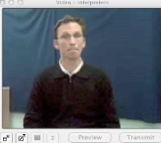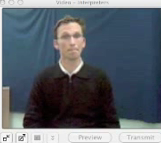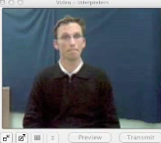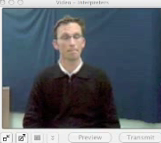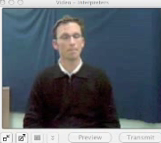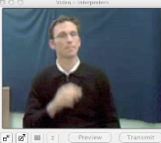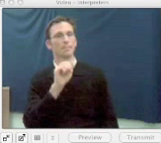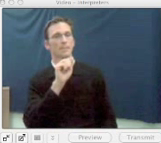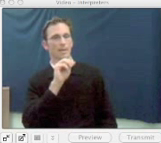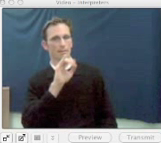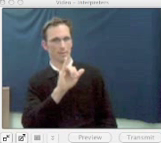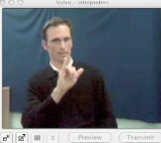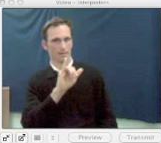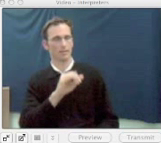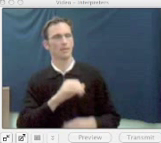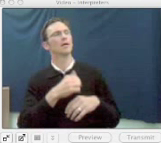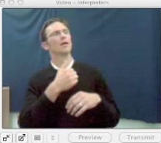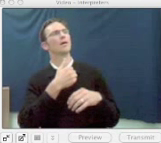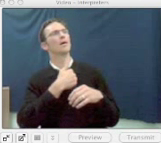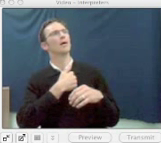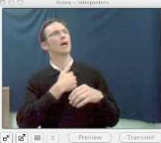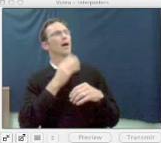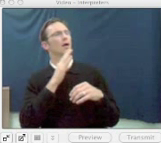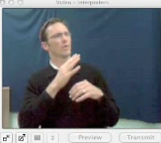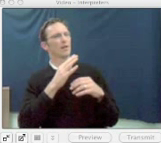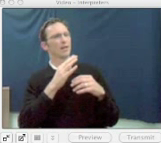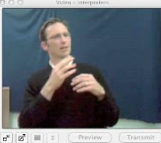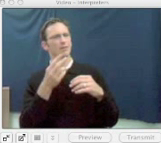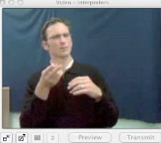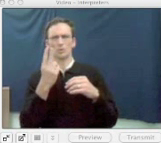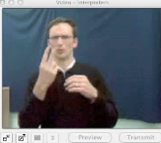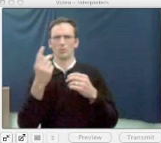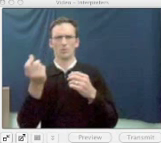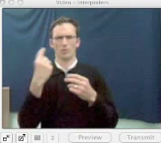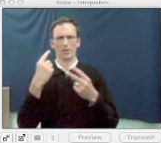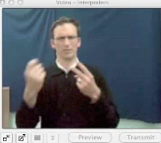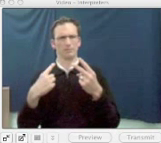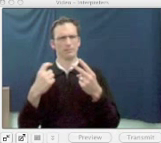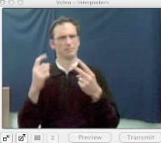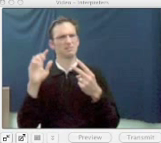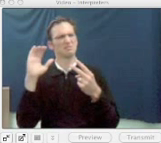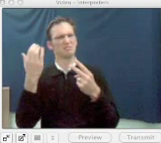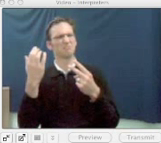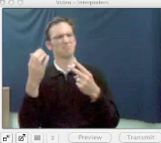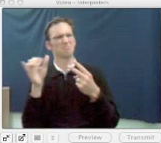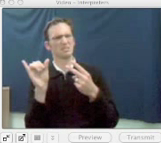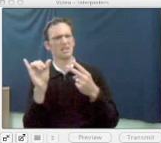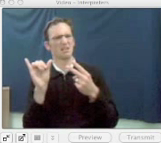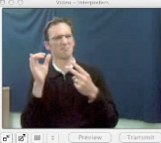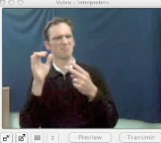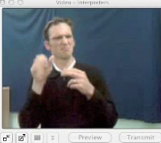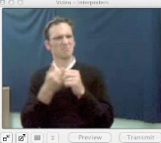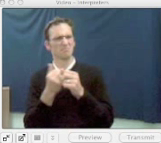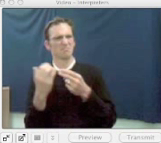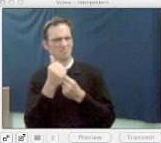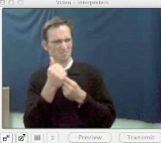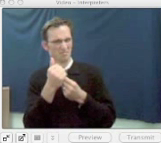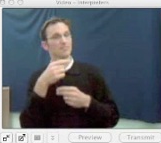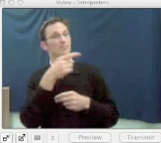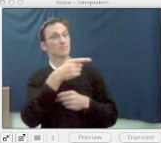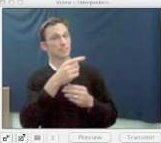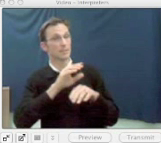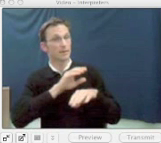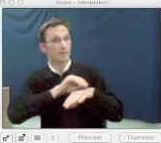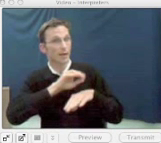I'm going to group two questions together, and one you've kind of already answered, which was, what advice or suggestions do you